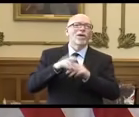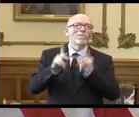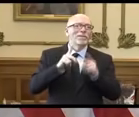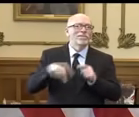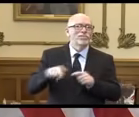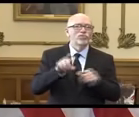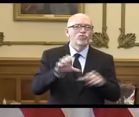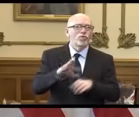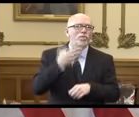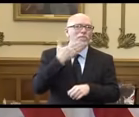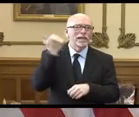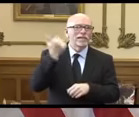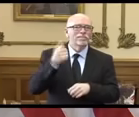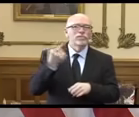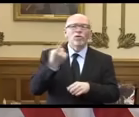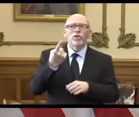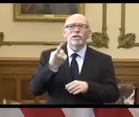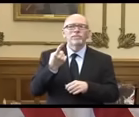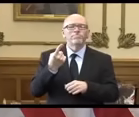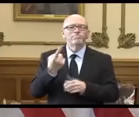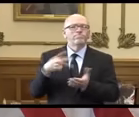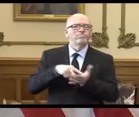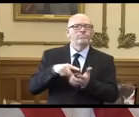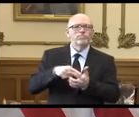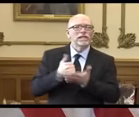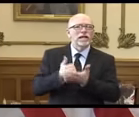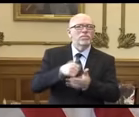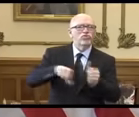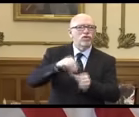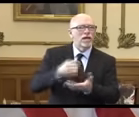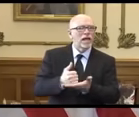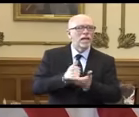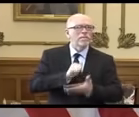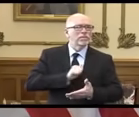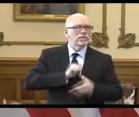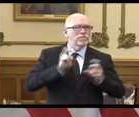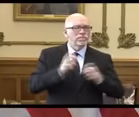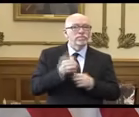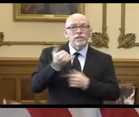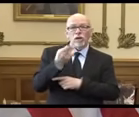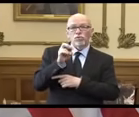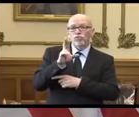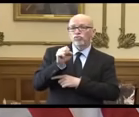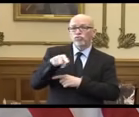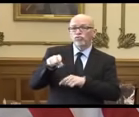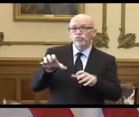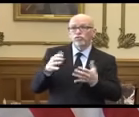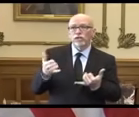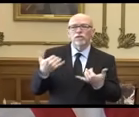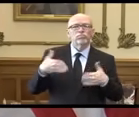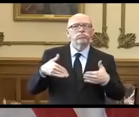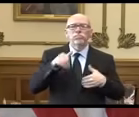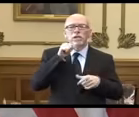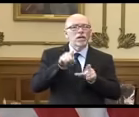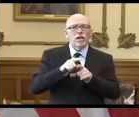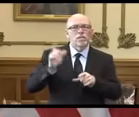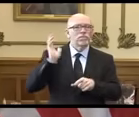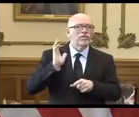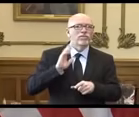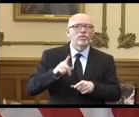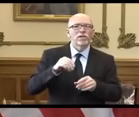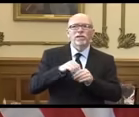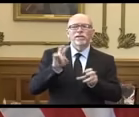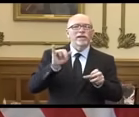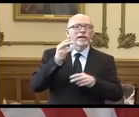their best and step up to help each other and themselves. Now, Hoosiers are doing just that like never before and in